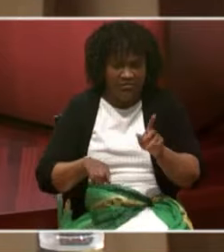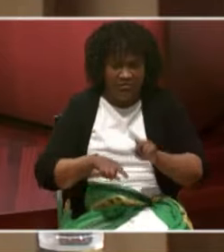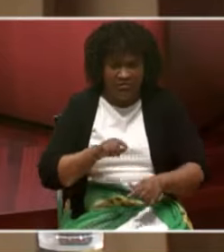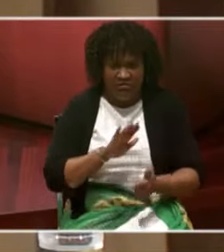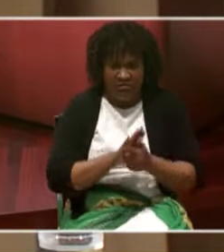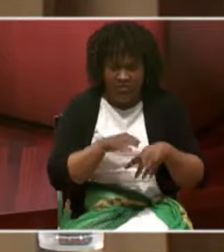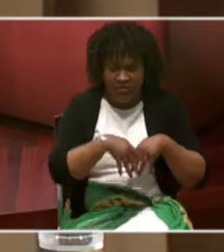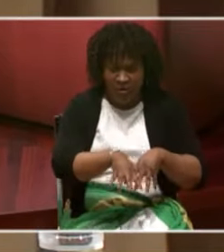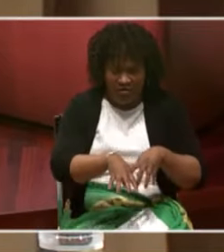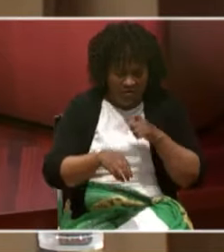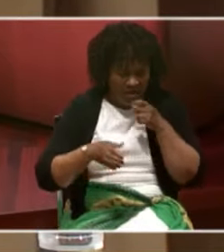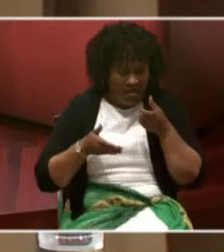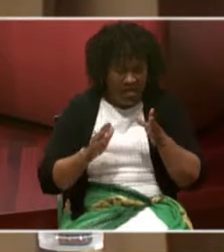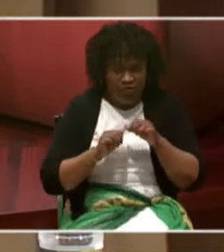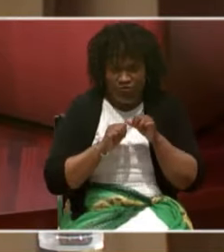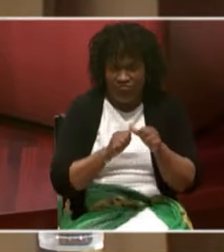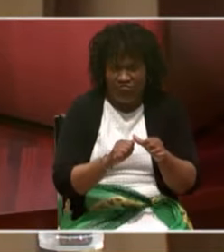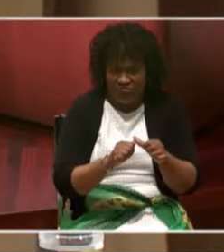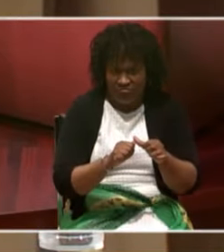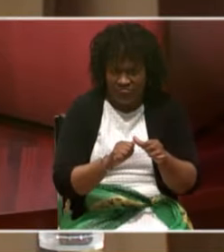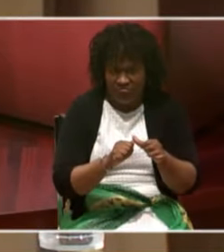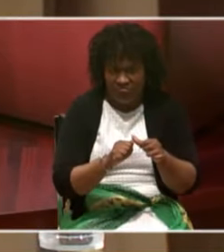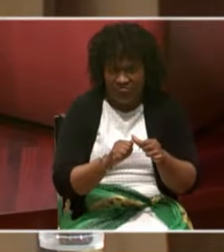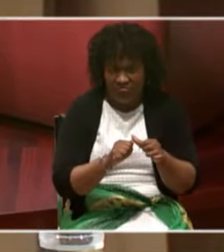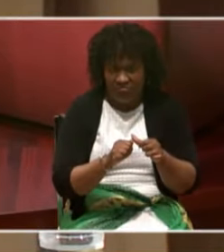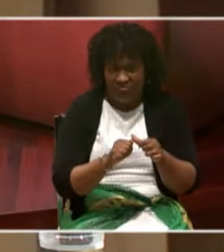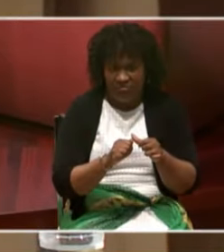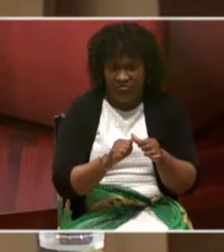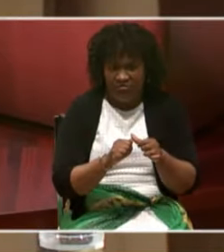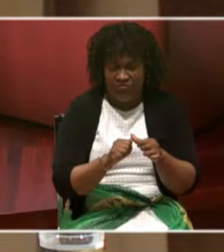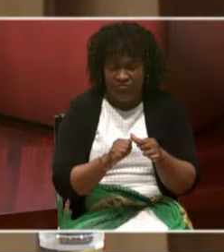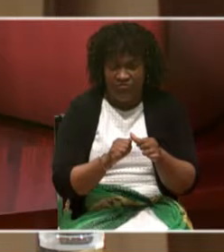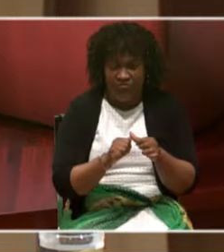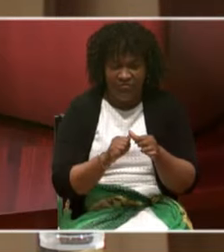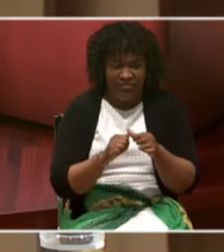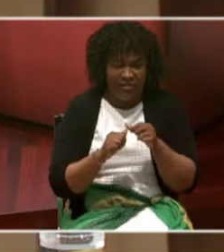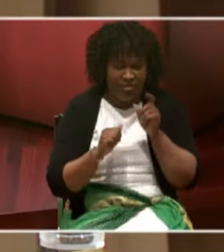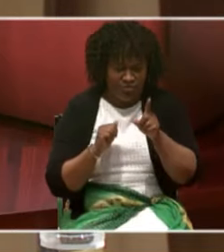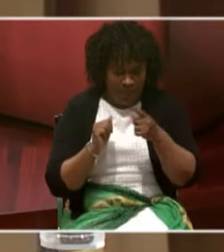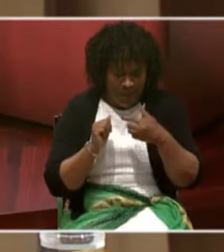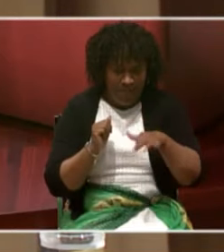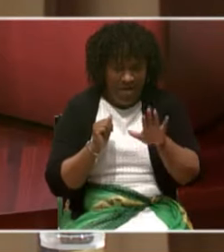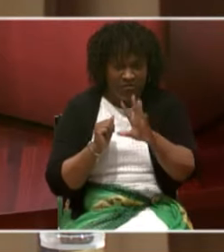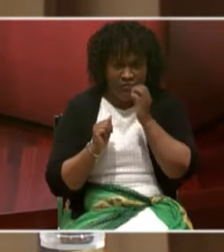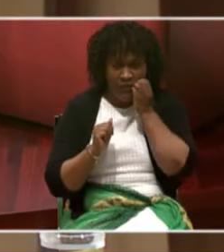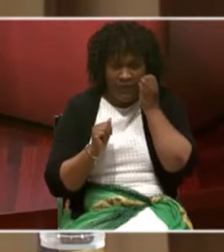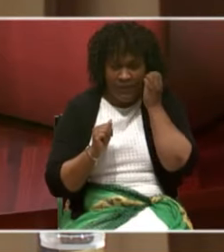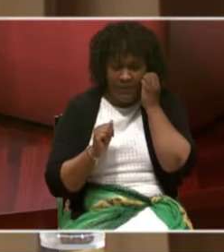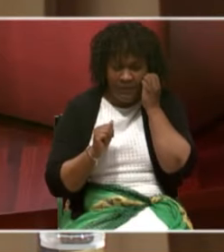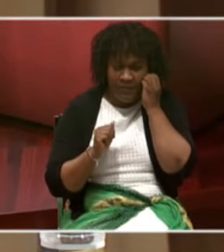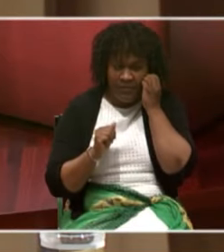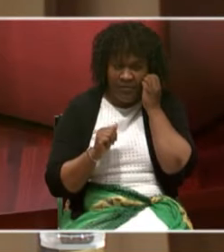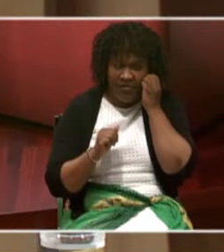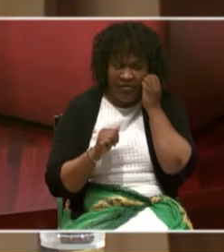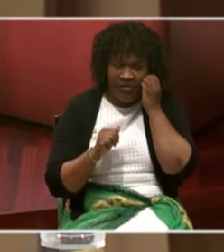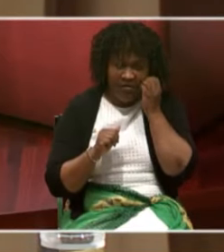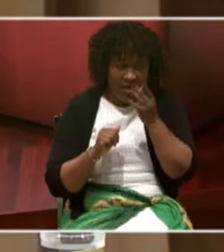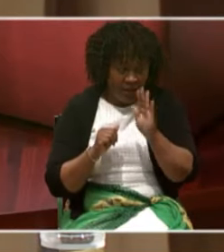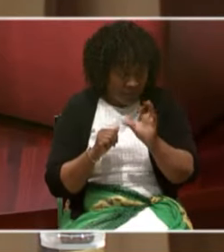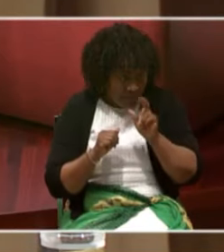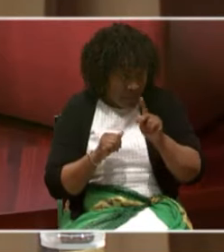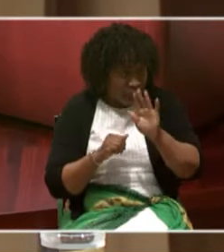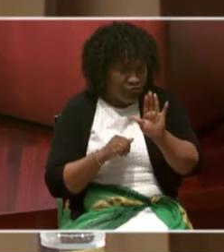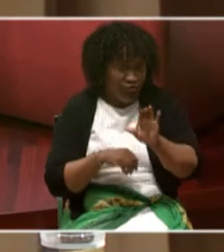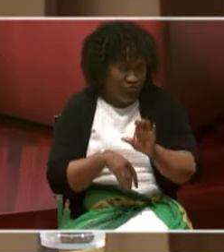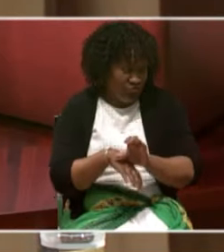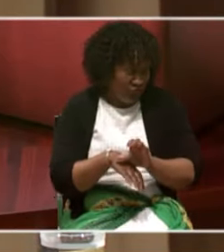1,000 religious leaders came to Selma. And later that night, that evening, three young ministers,